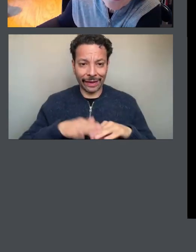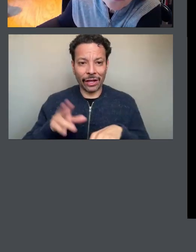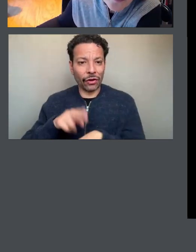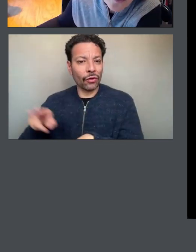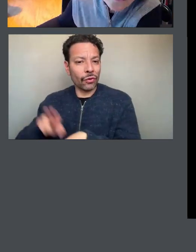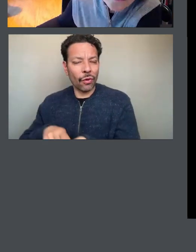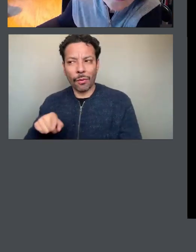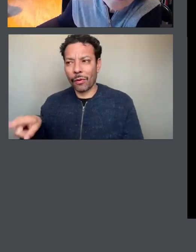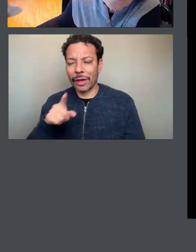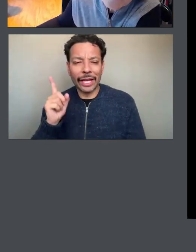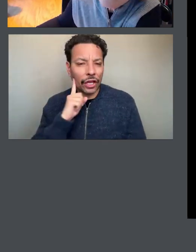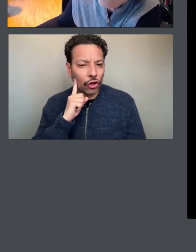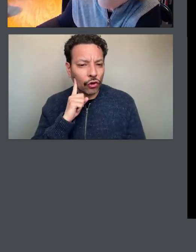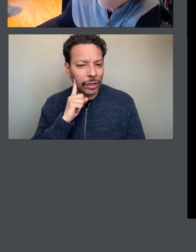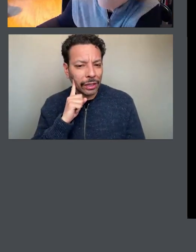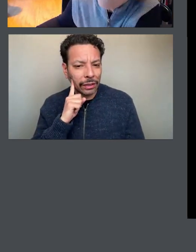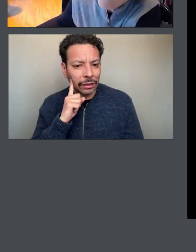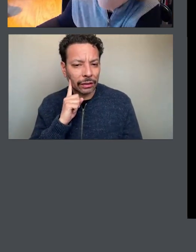hearing counterparts.